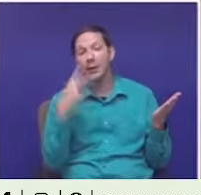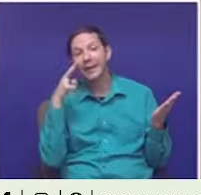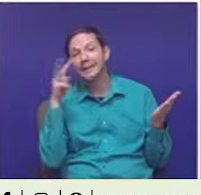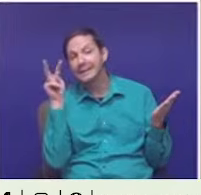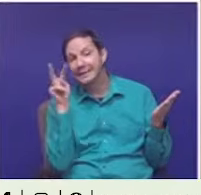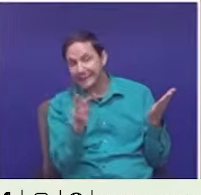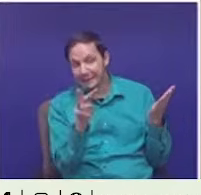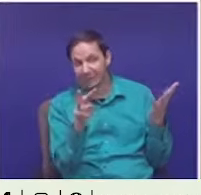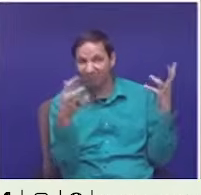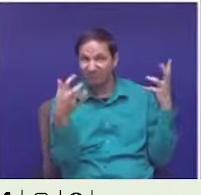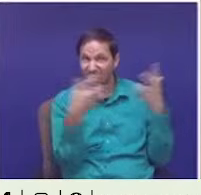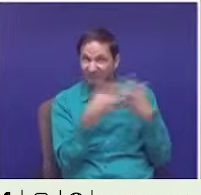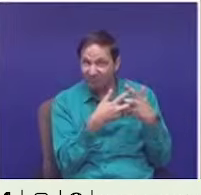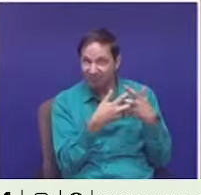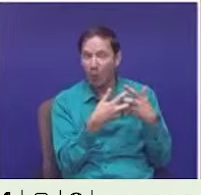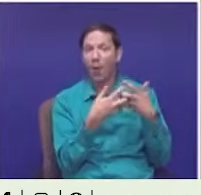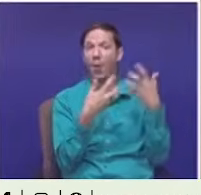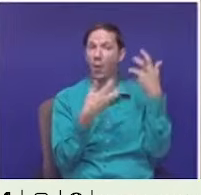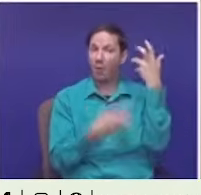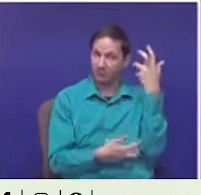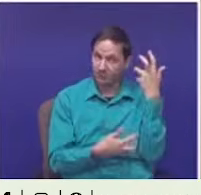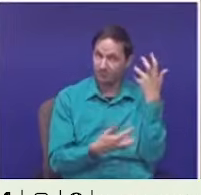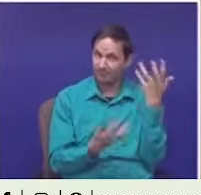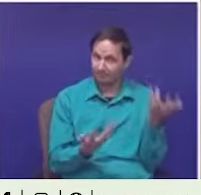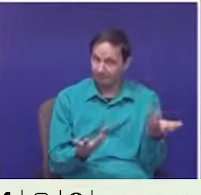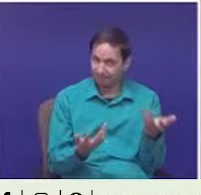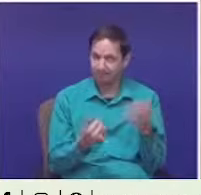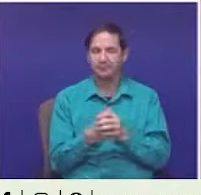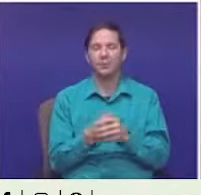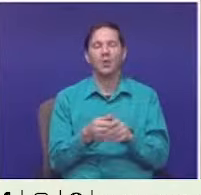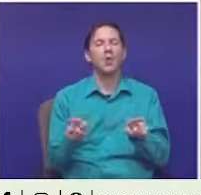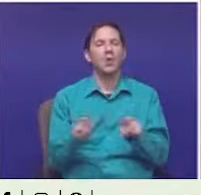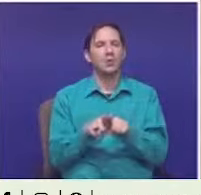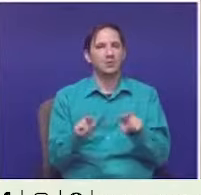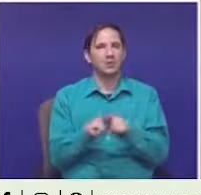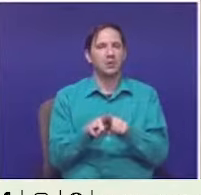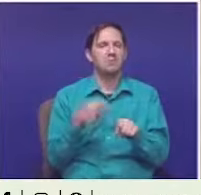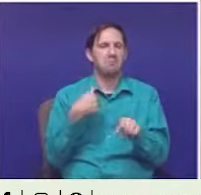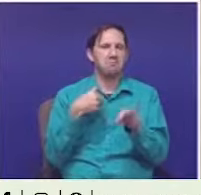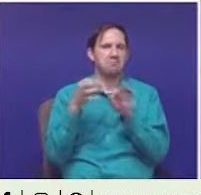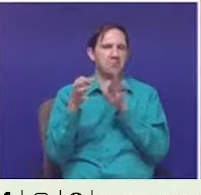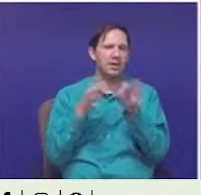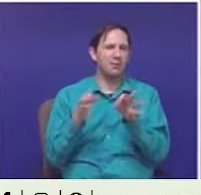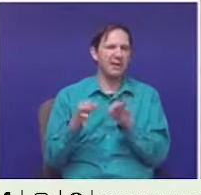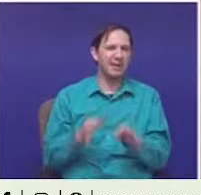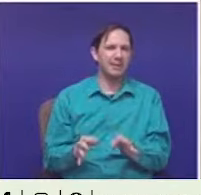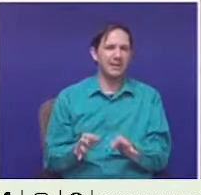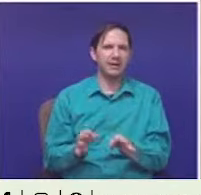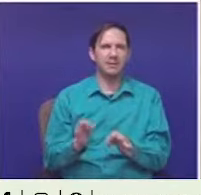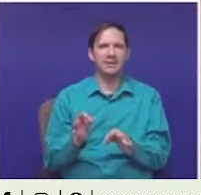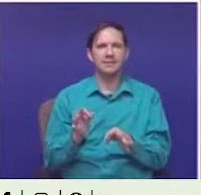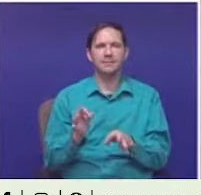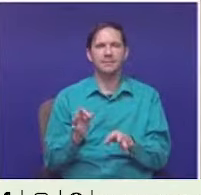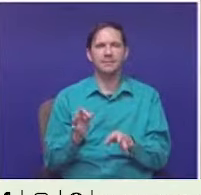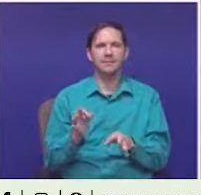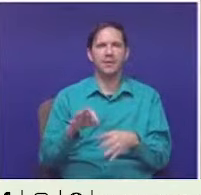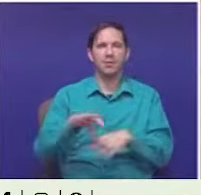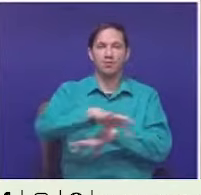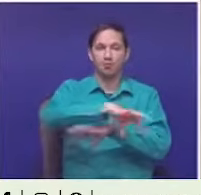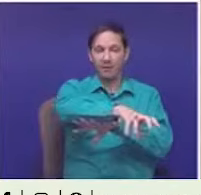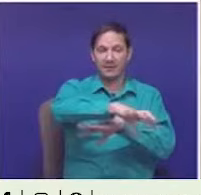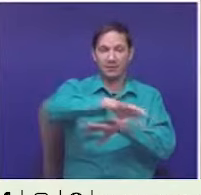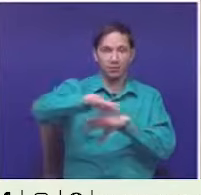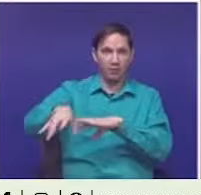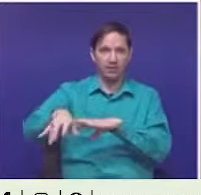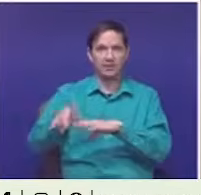fact accurate. But as I indicated also initially in my answer, is that provinces should be doing not only